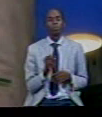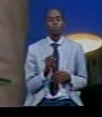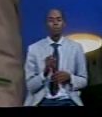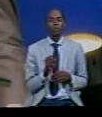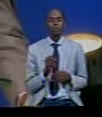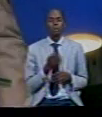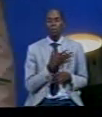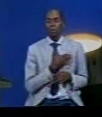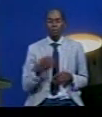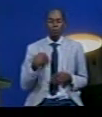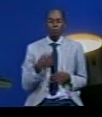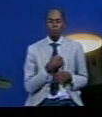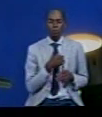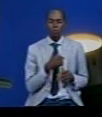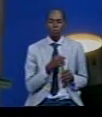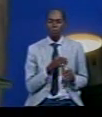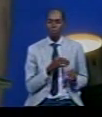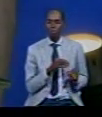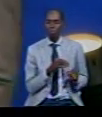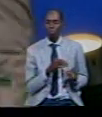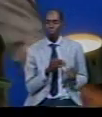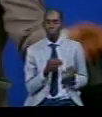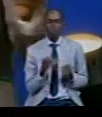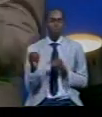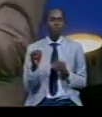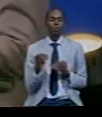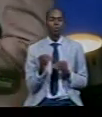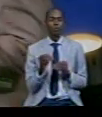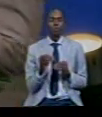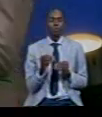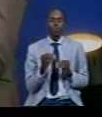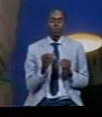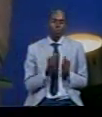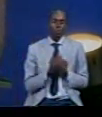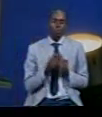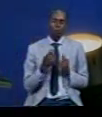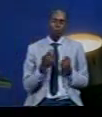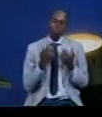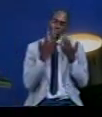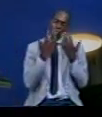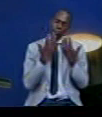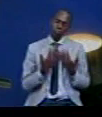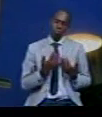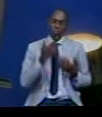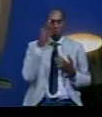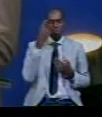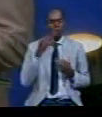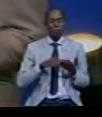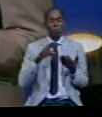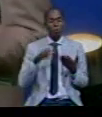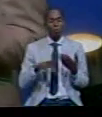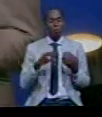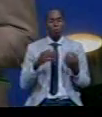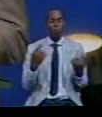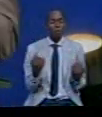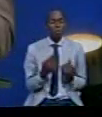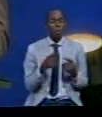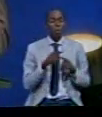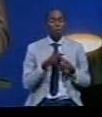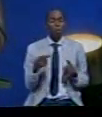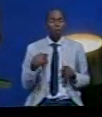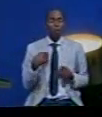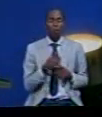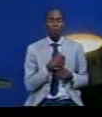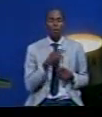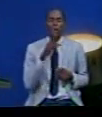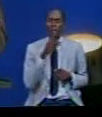and we move beyond remorse because of the consequence of the sin. But then we are serious, we are